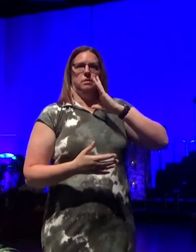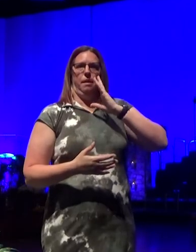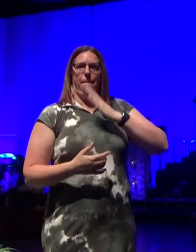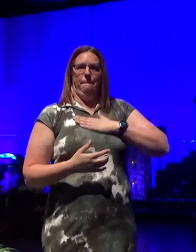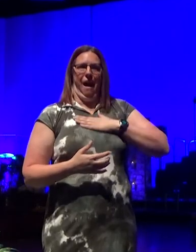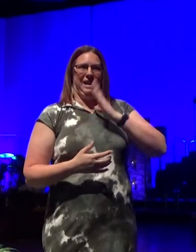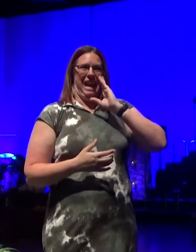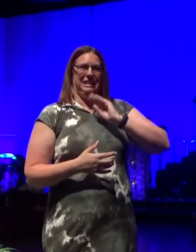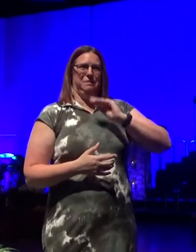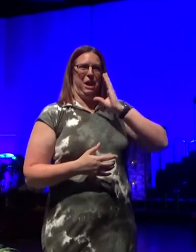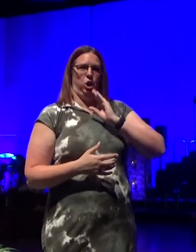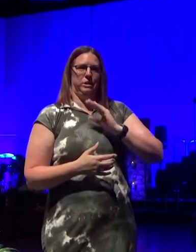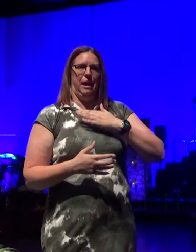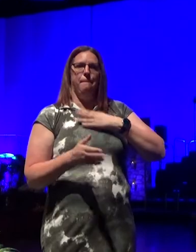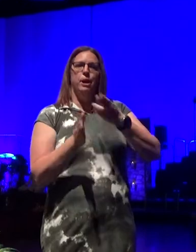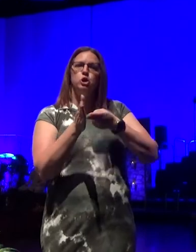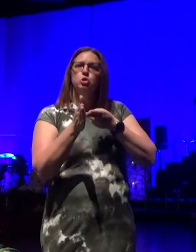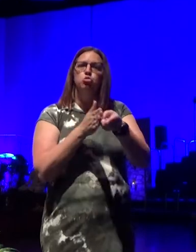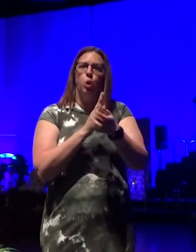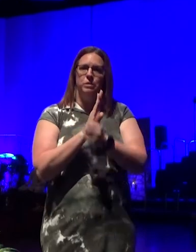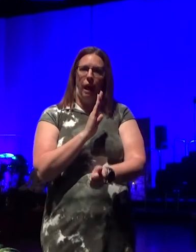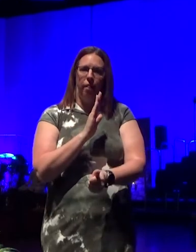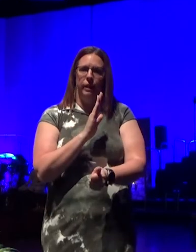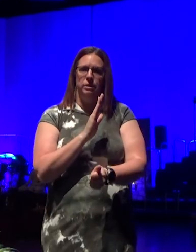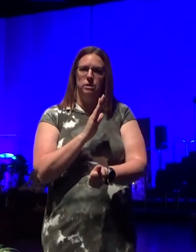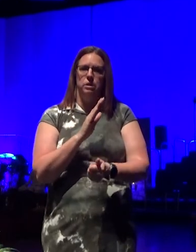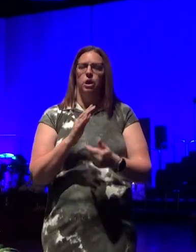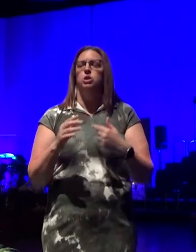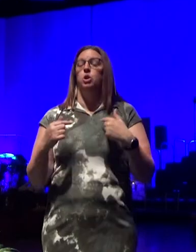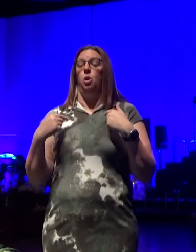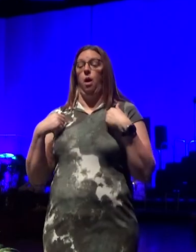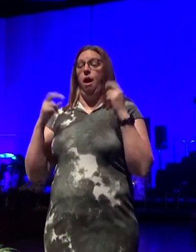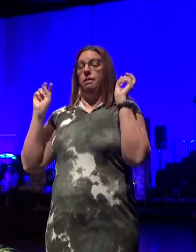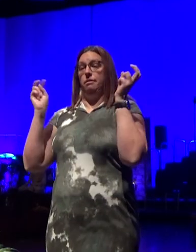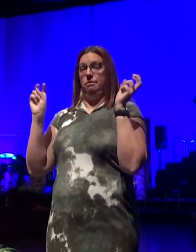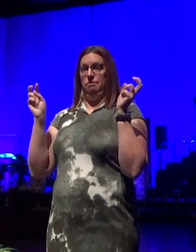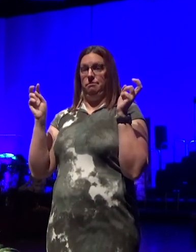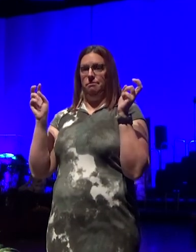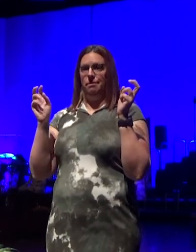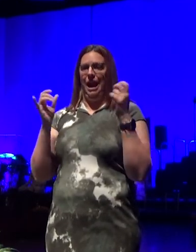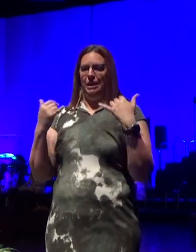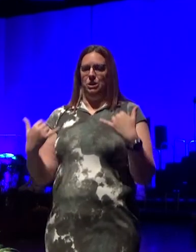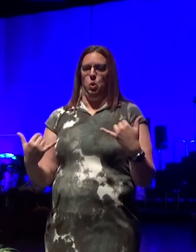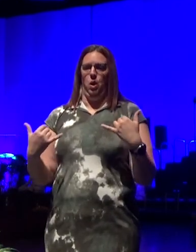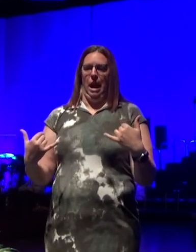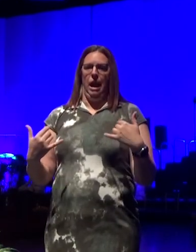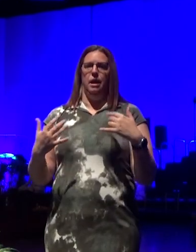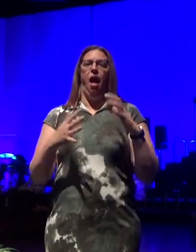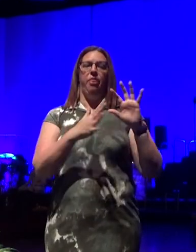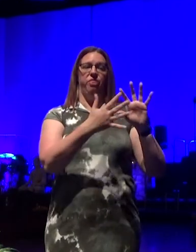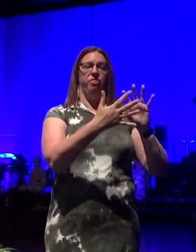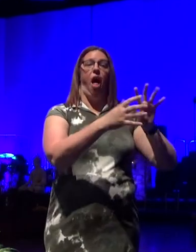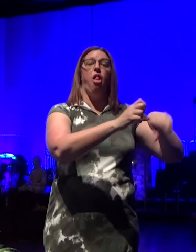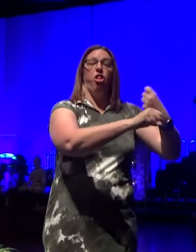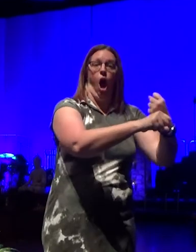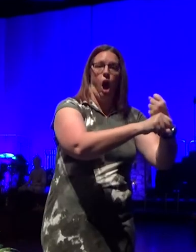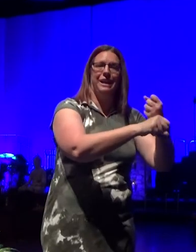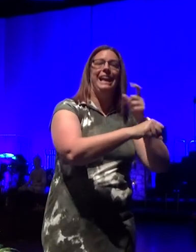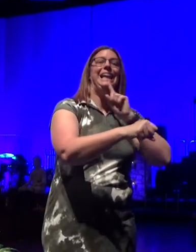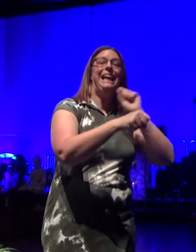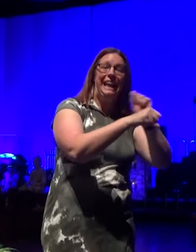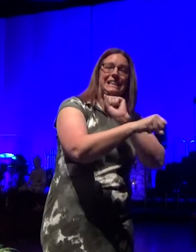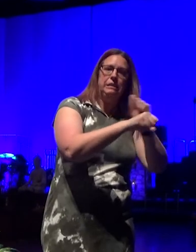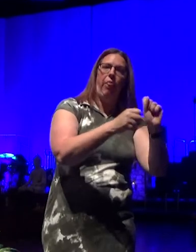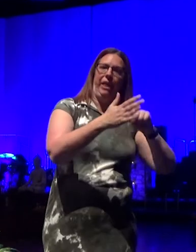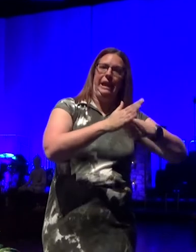that's why I entitled the message today, "The Lock is the Key." Abraham Maslow said, "A musician